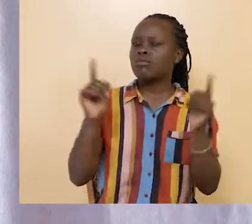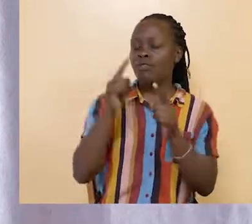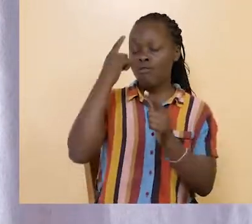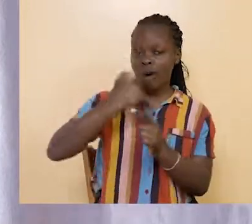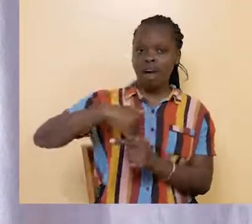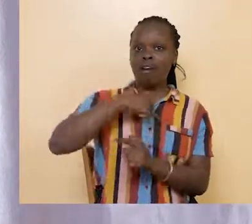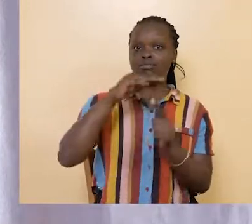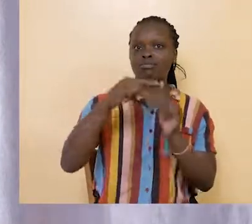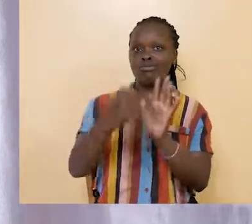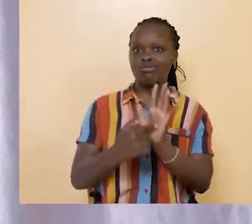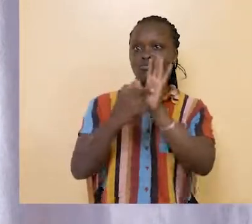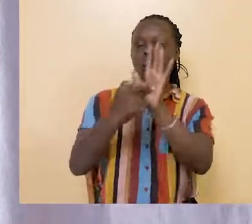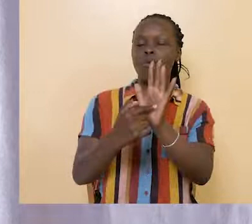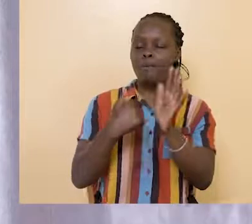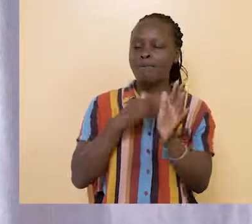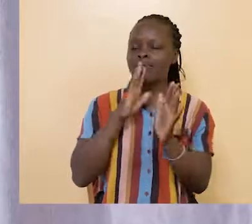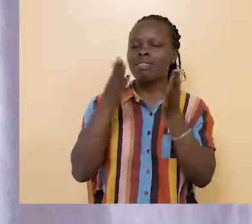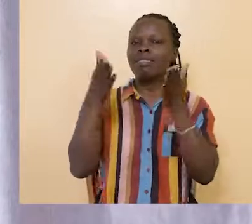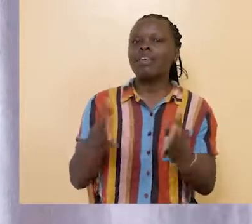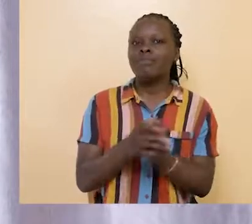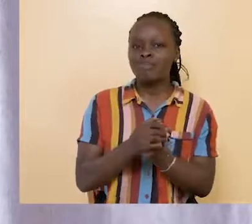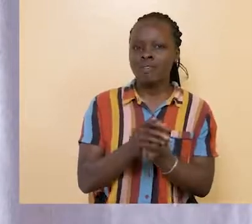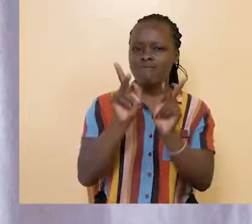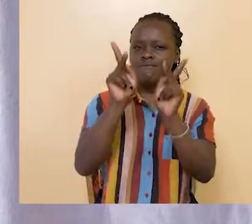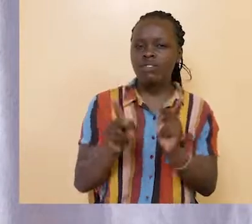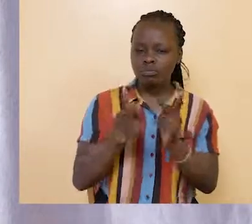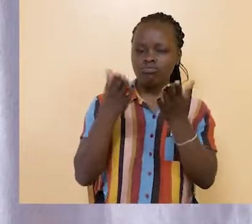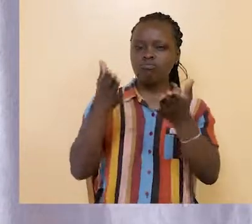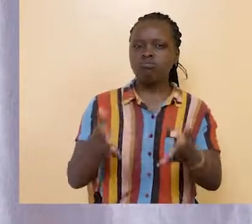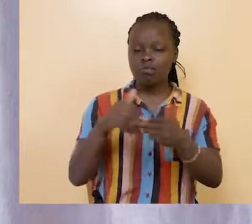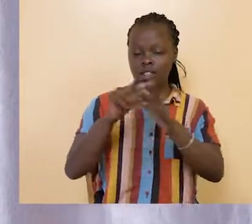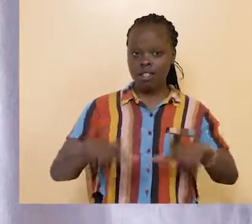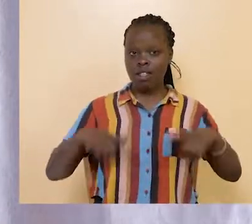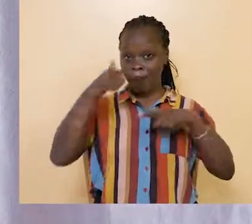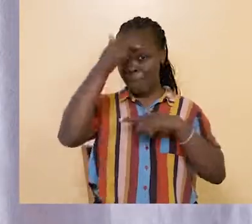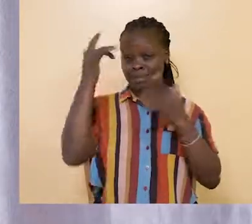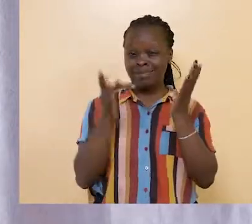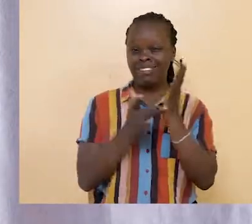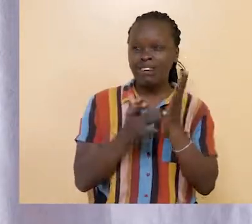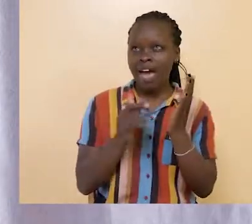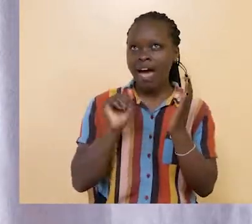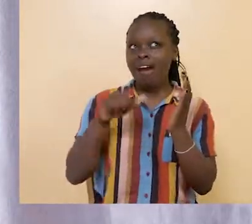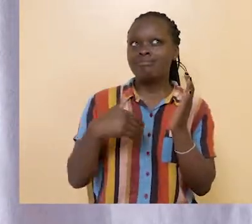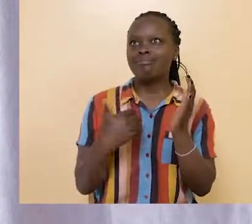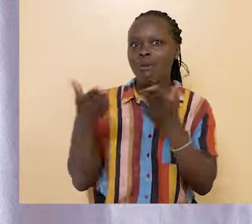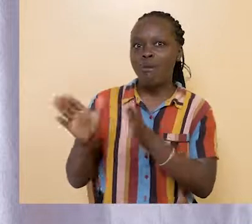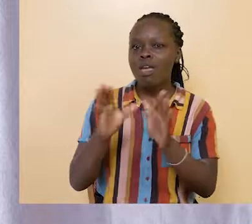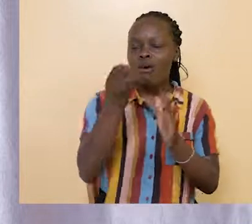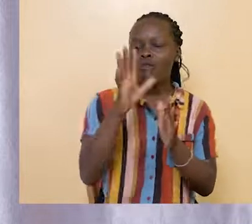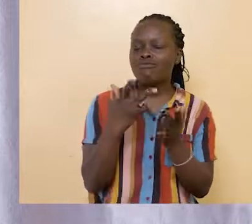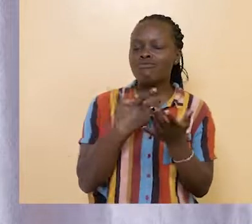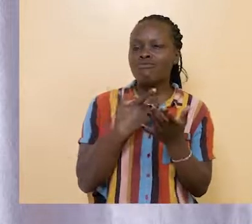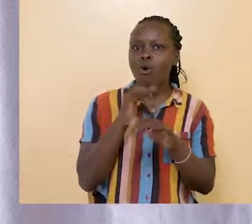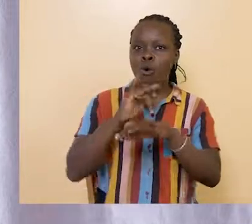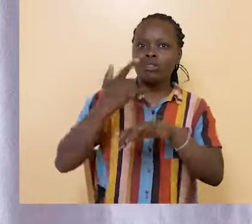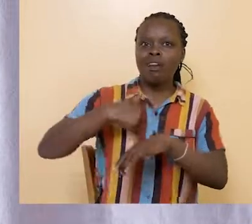us to show up, to be present, physically present in life, because technology has this way of causing us to